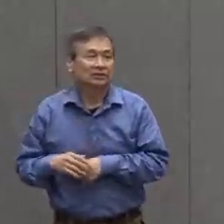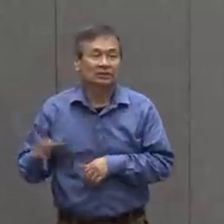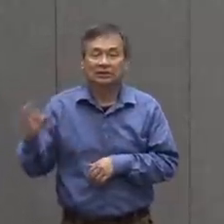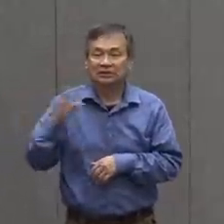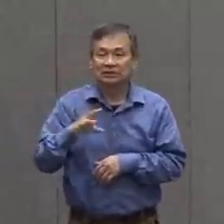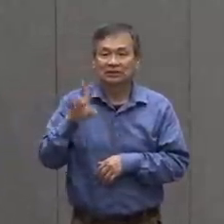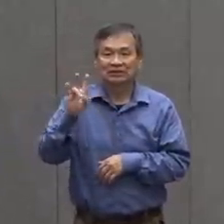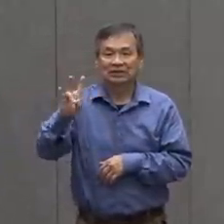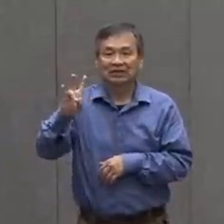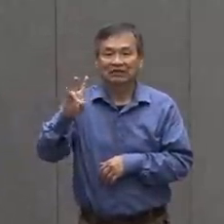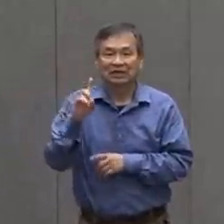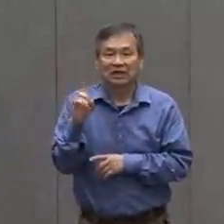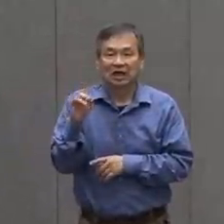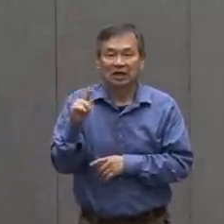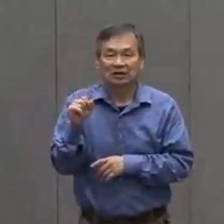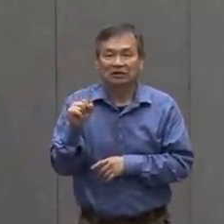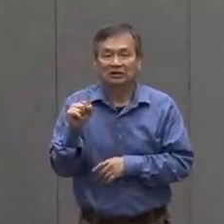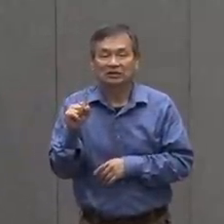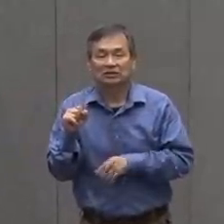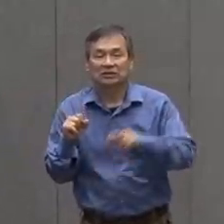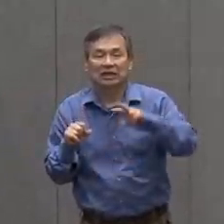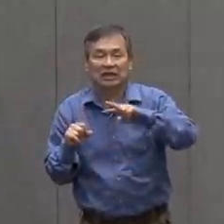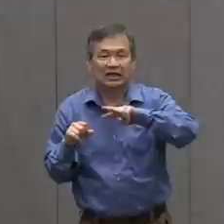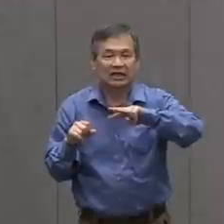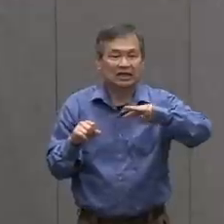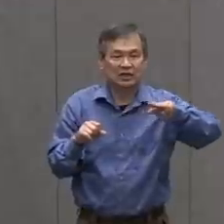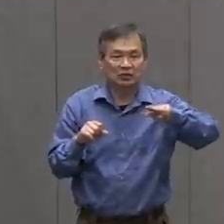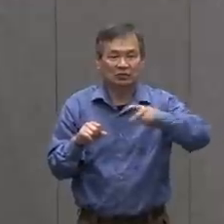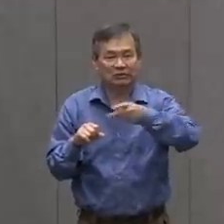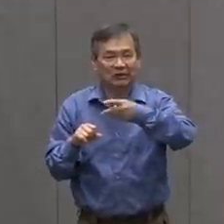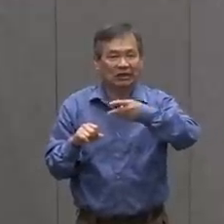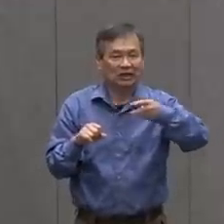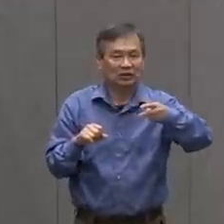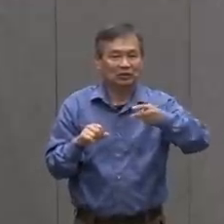7 dots equals